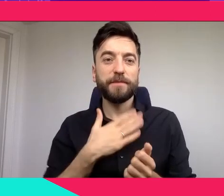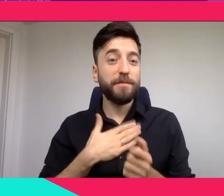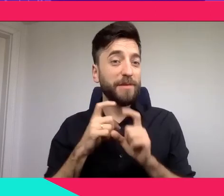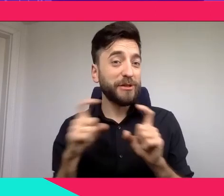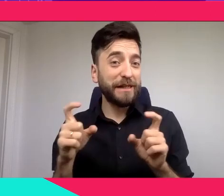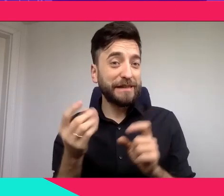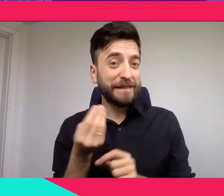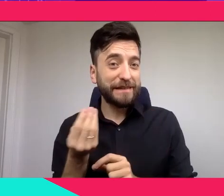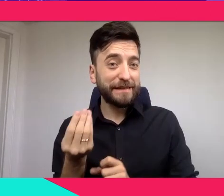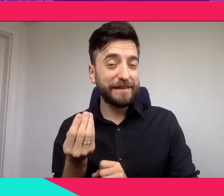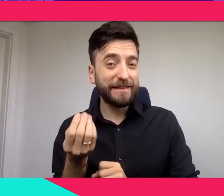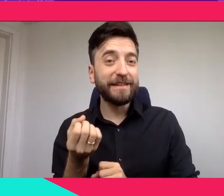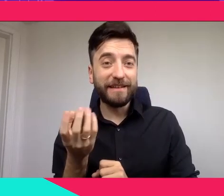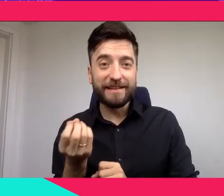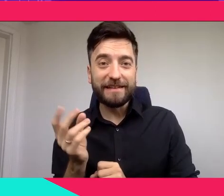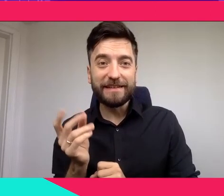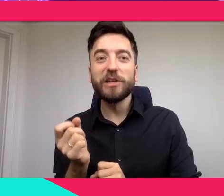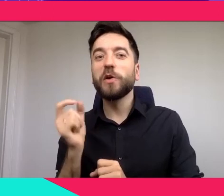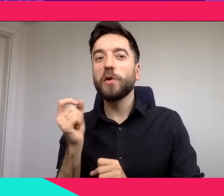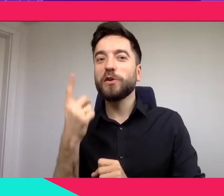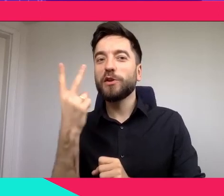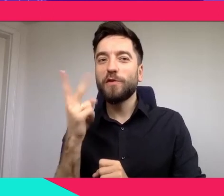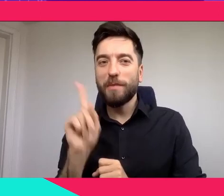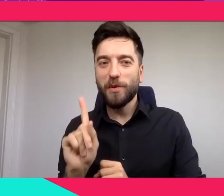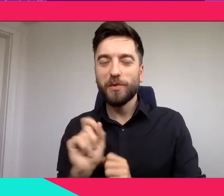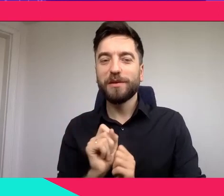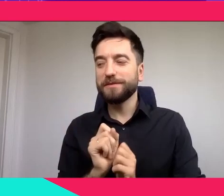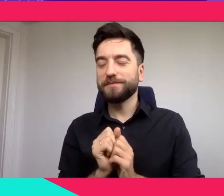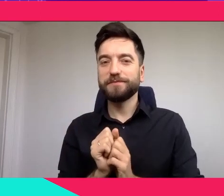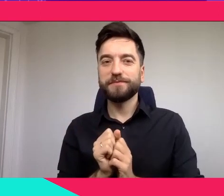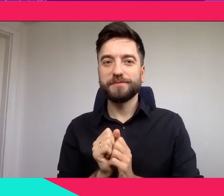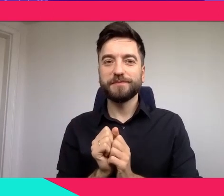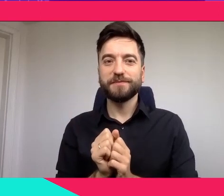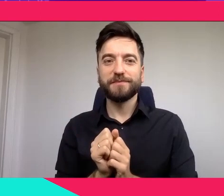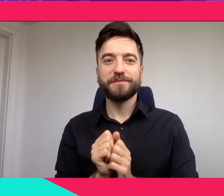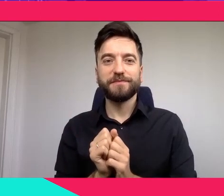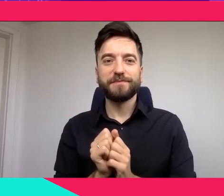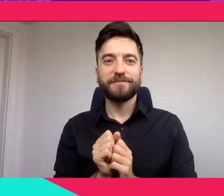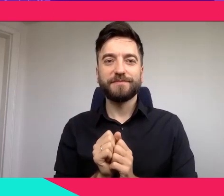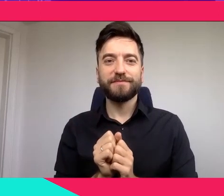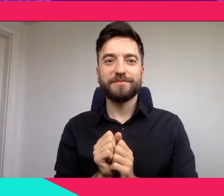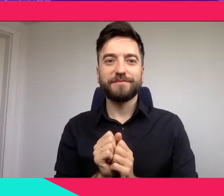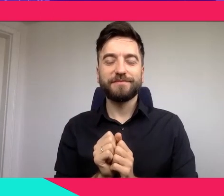minutes. I had a little bit lost track of time. No worries, we're good. To have